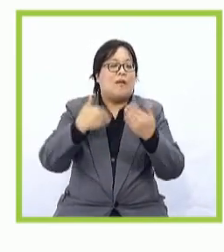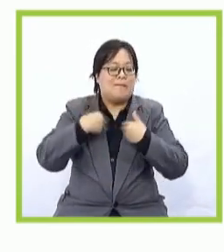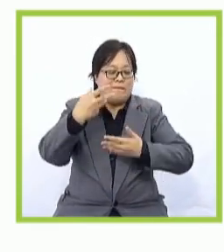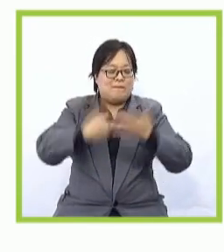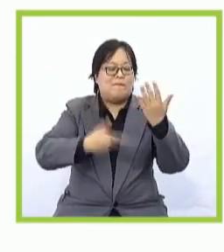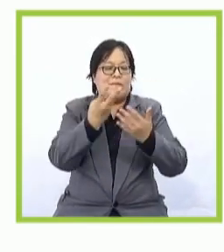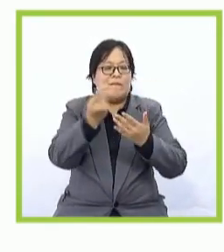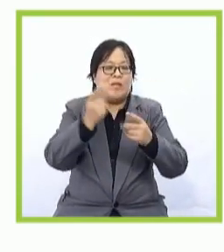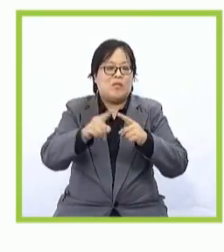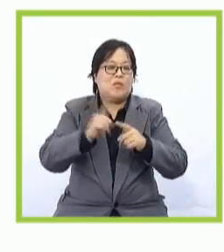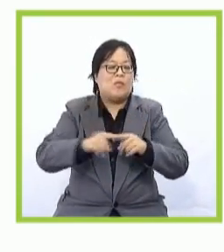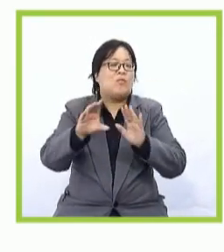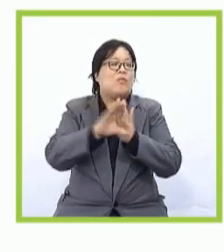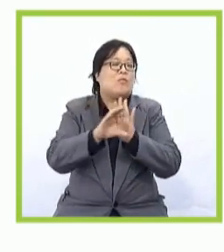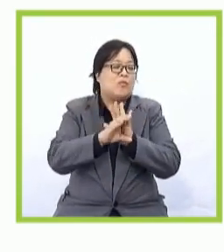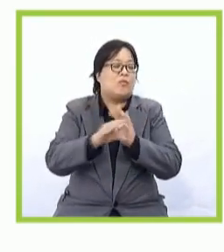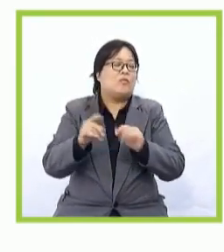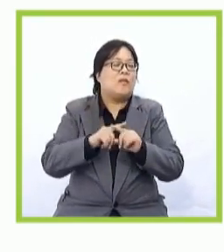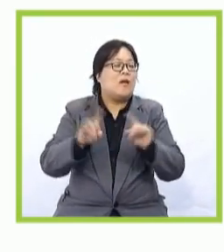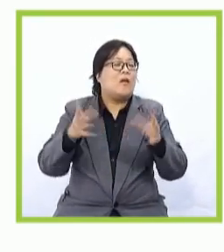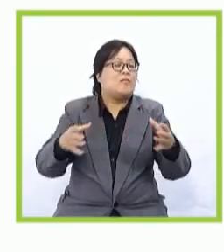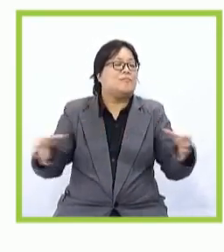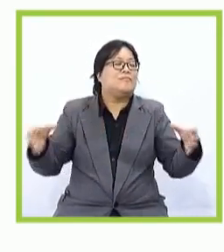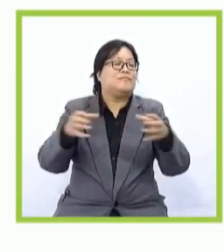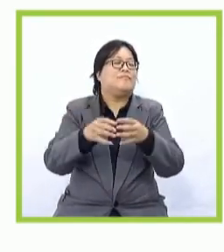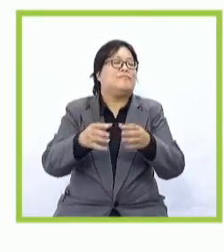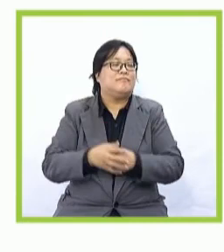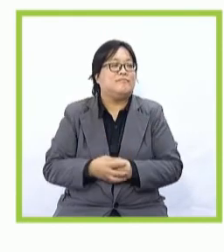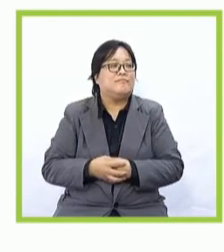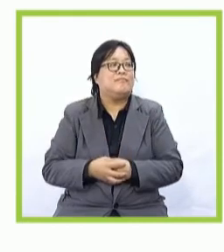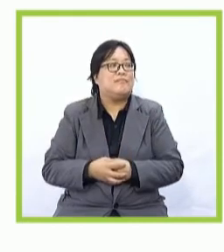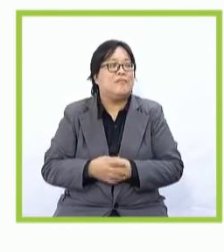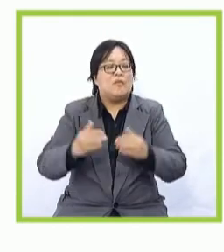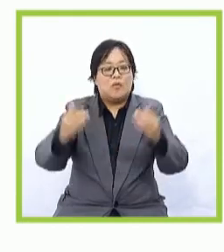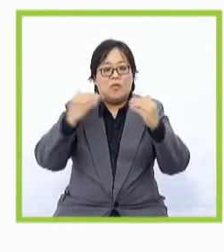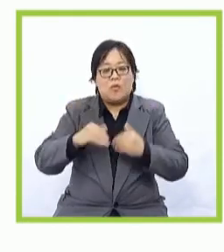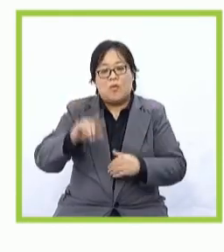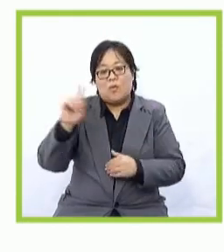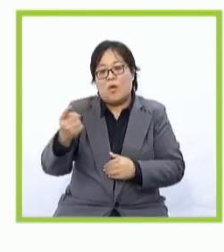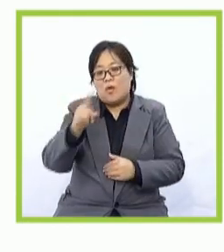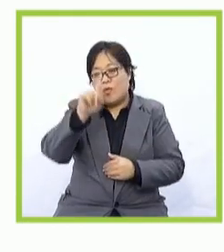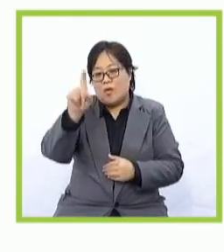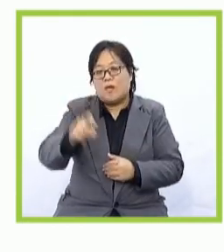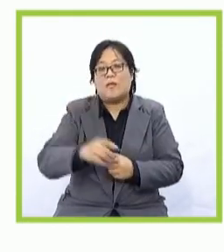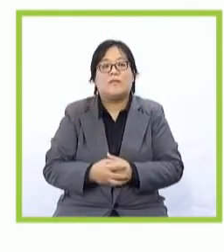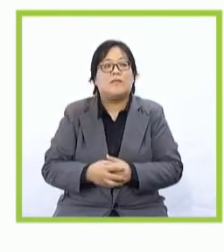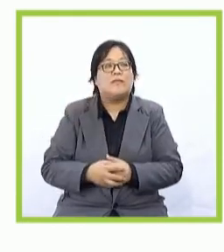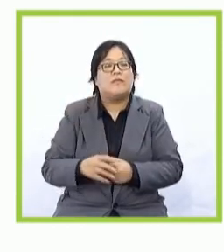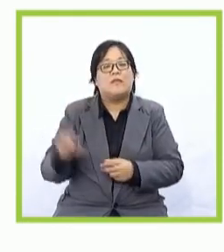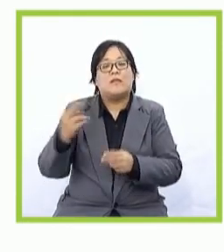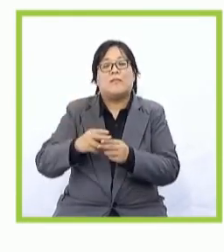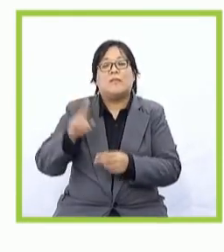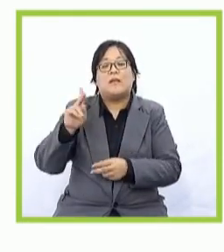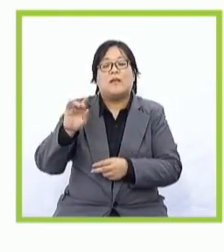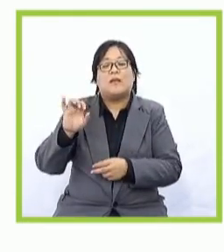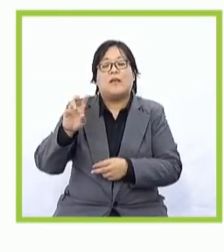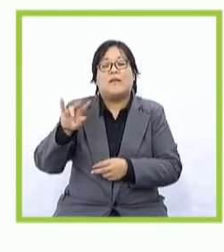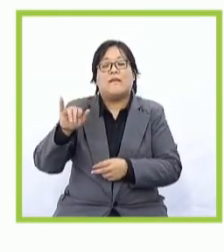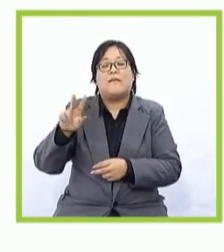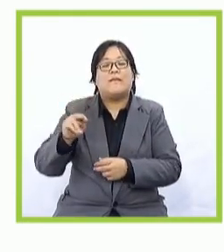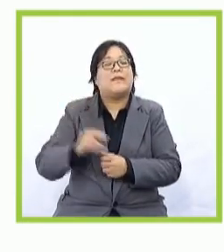examples to prove otherwise. Another question, I think, from Kevin, Rohan, Thomas, which